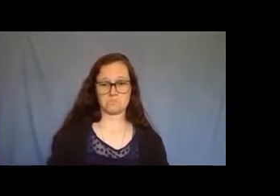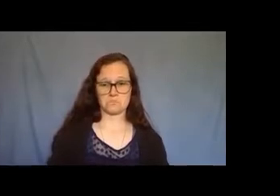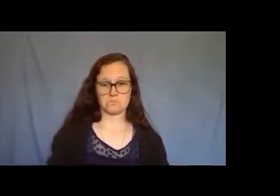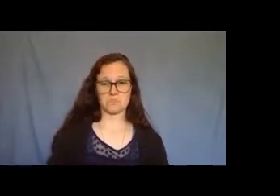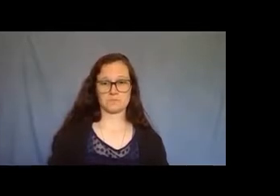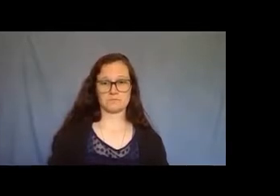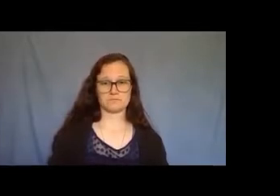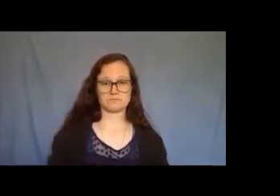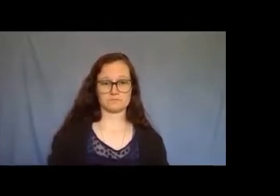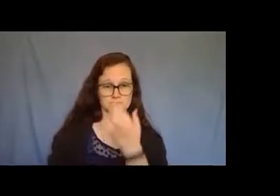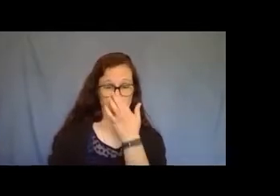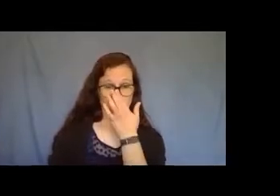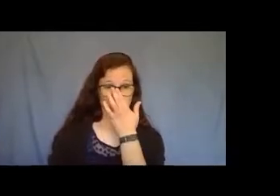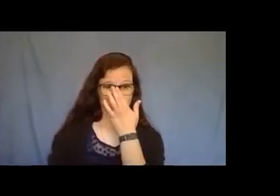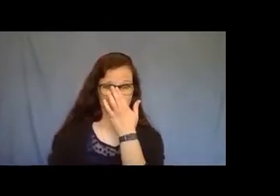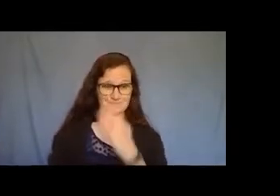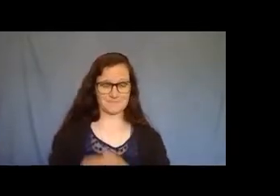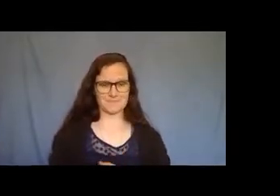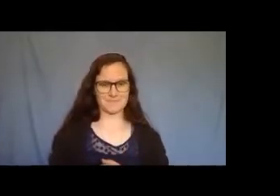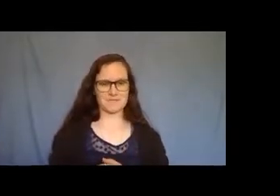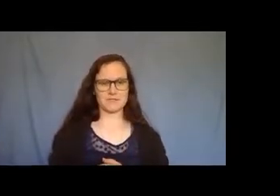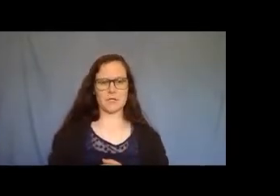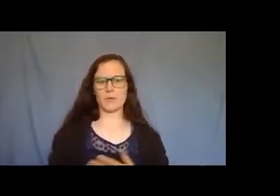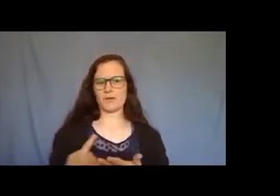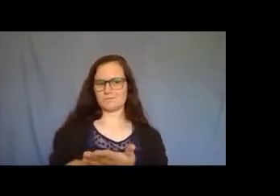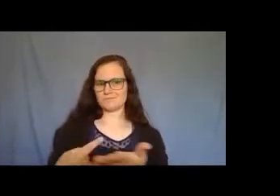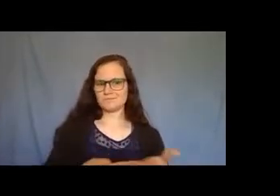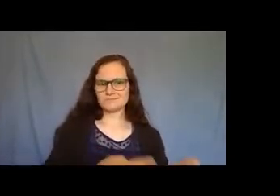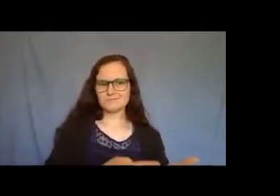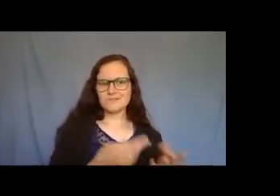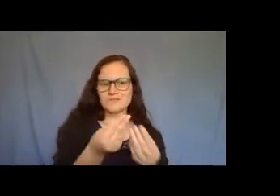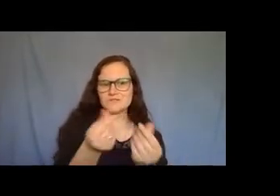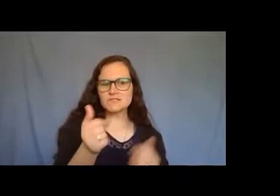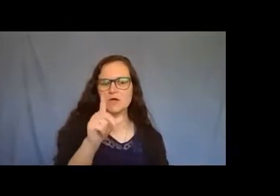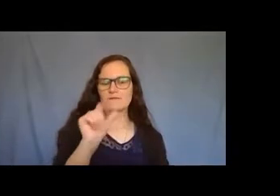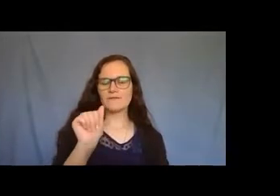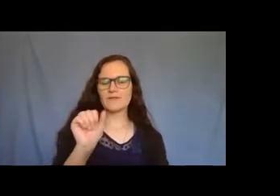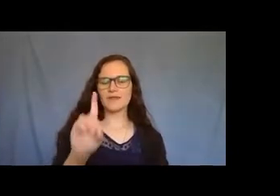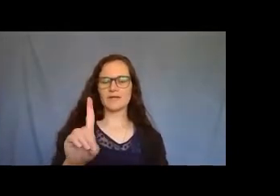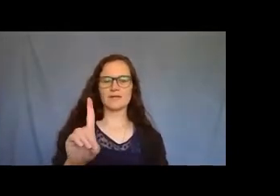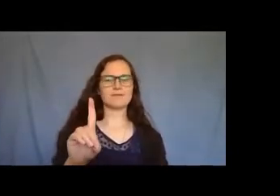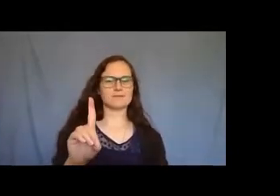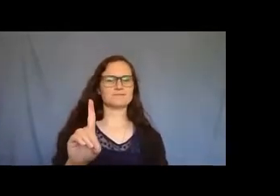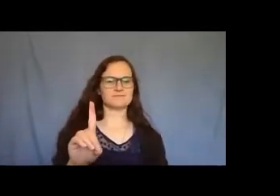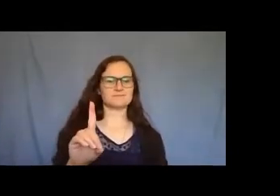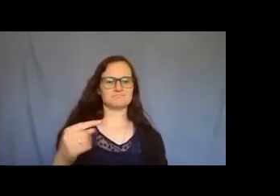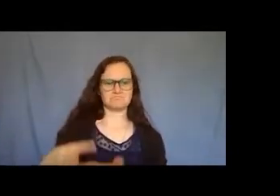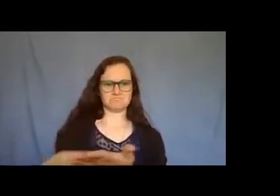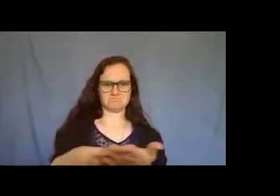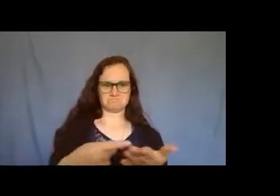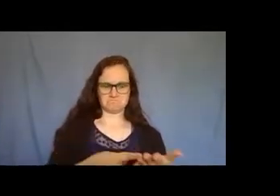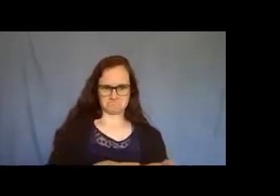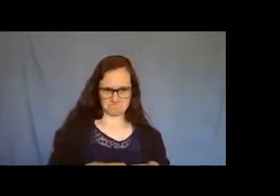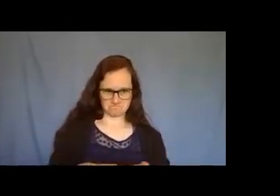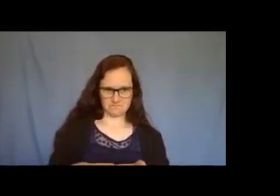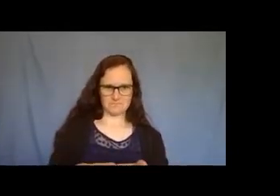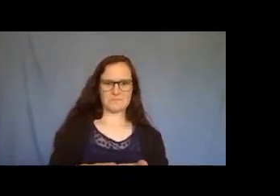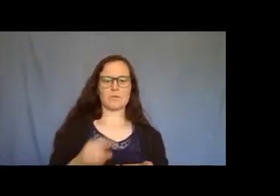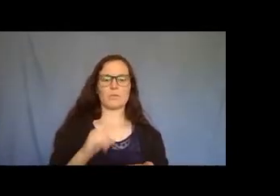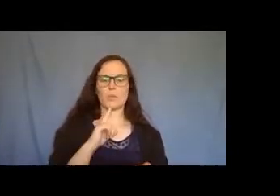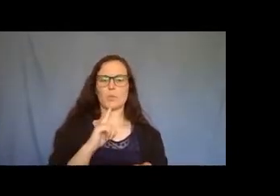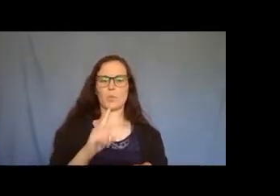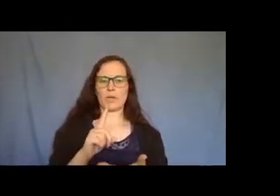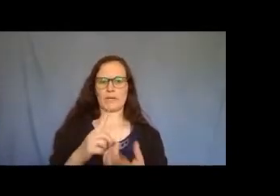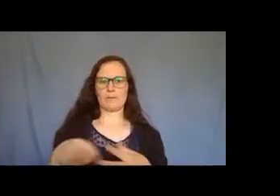So up to this point, I've focused mostly on dissolved lead since that's the fraction included in our surface water criteria.